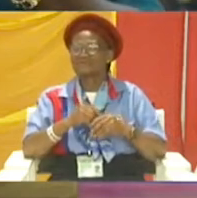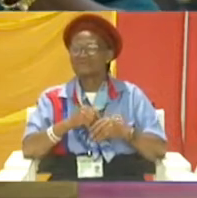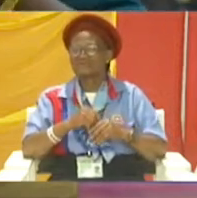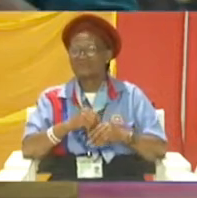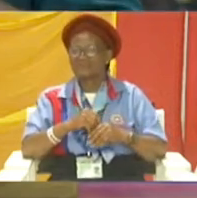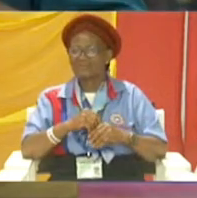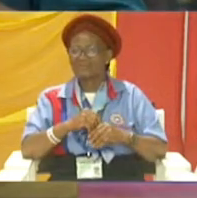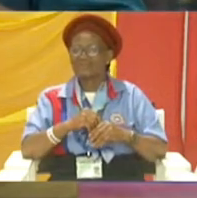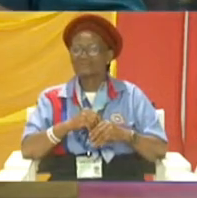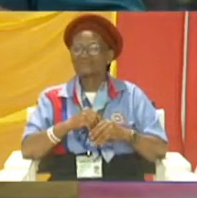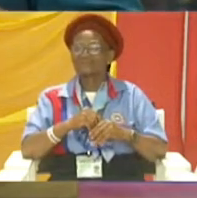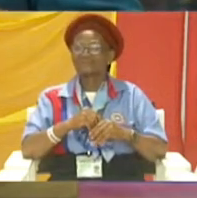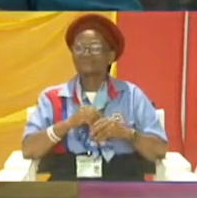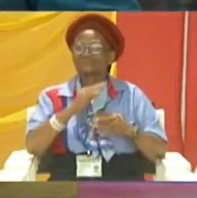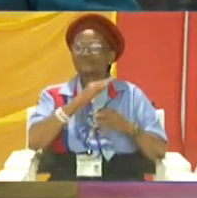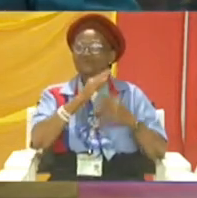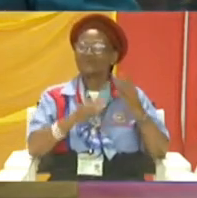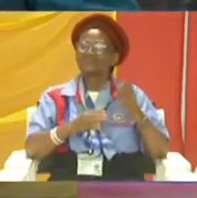you can't force.